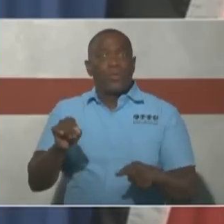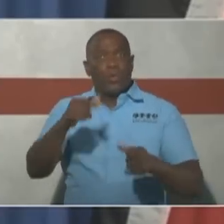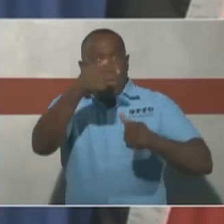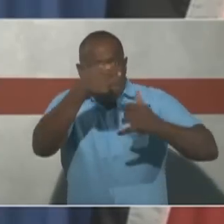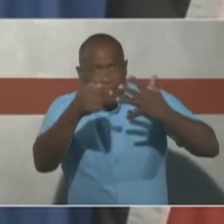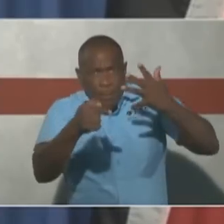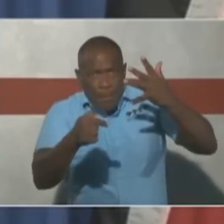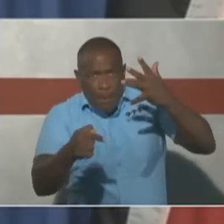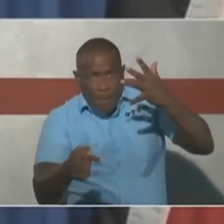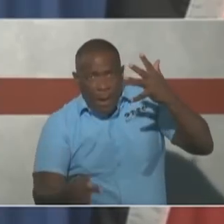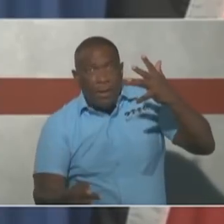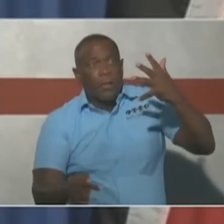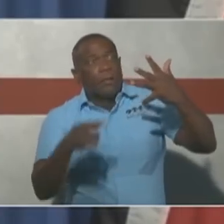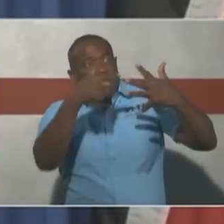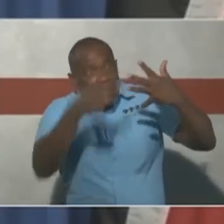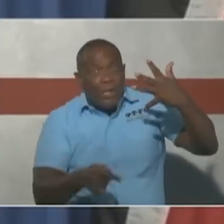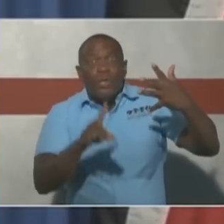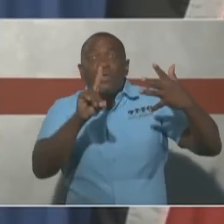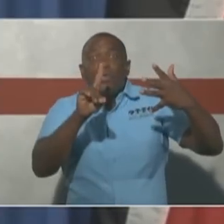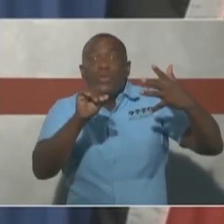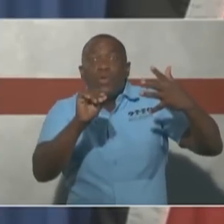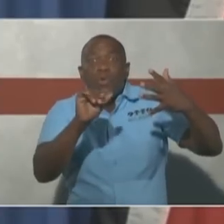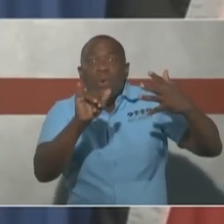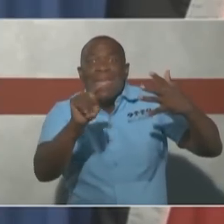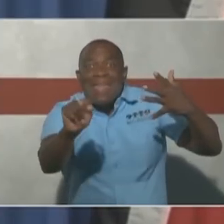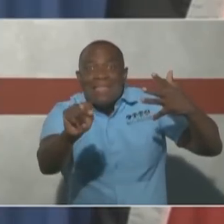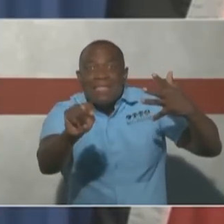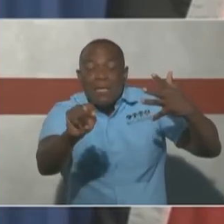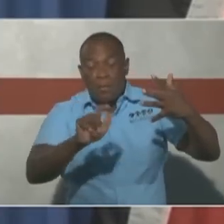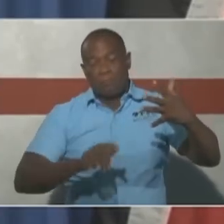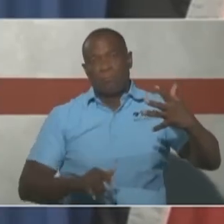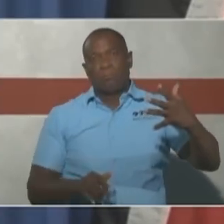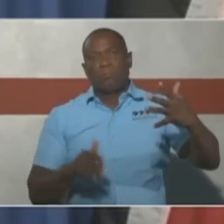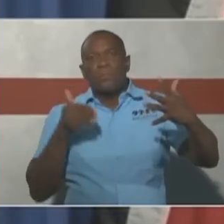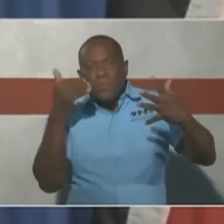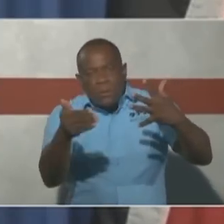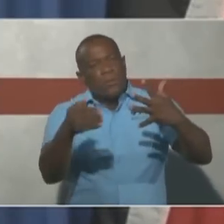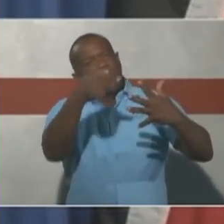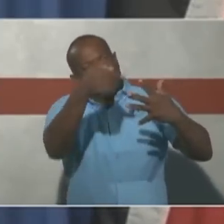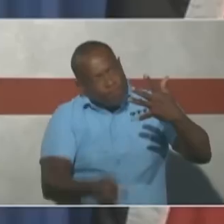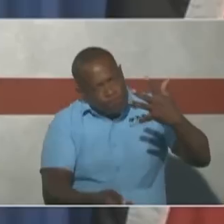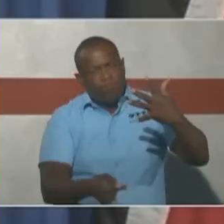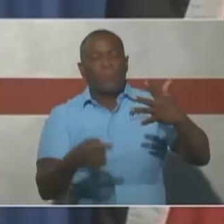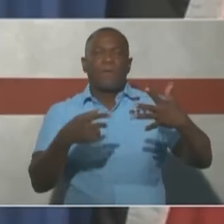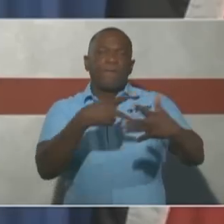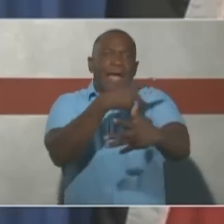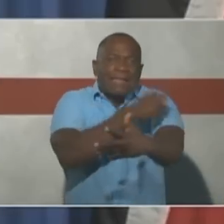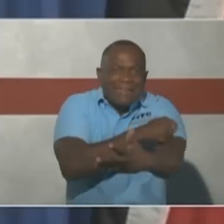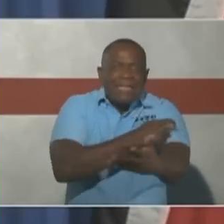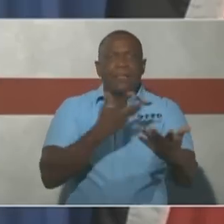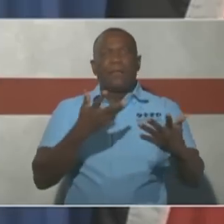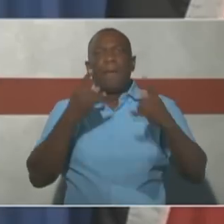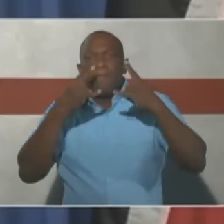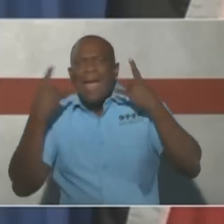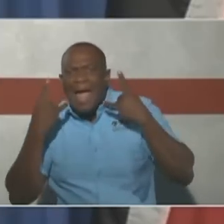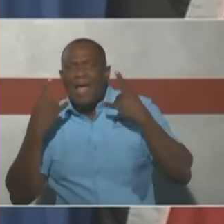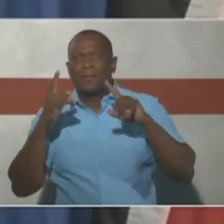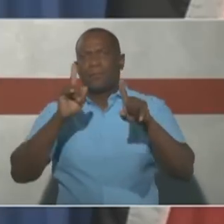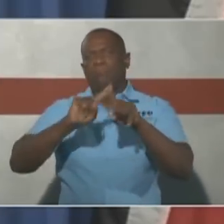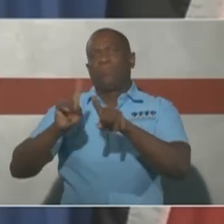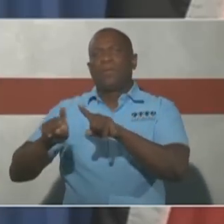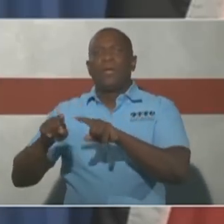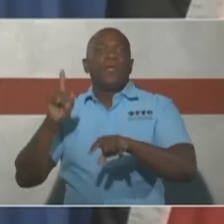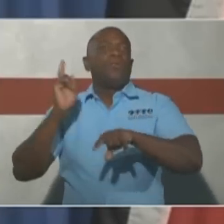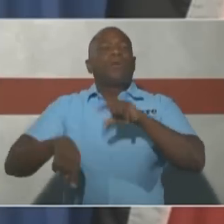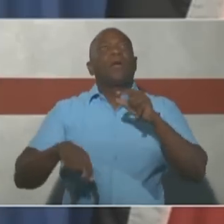personal responsibility that we are trying to emphasize, which is the response that we're calling for today, the personal responsibility.